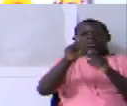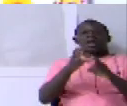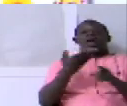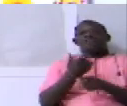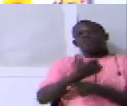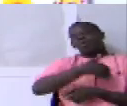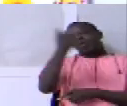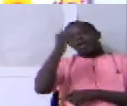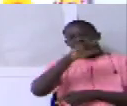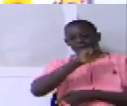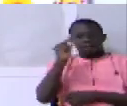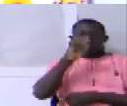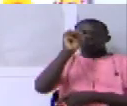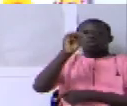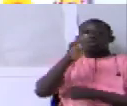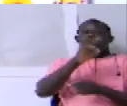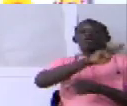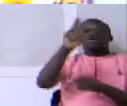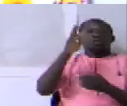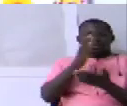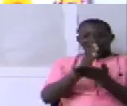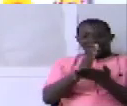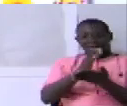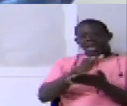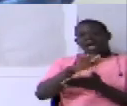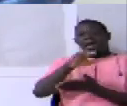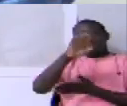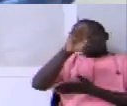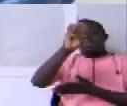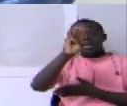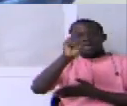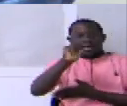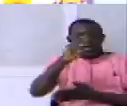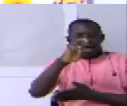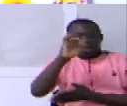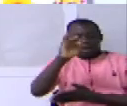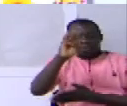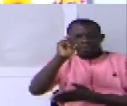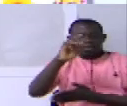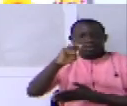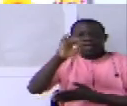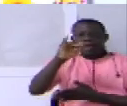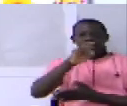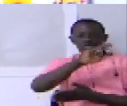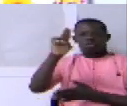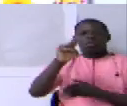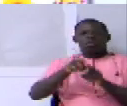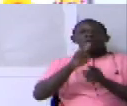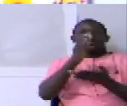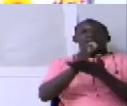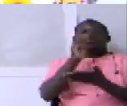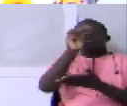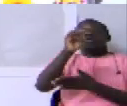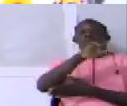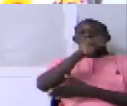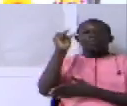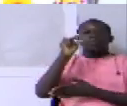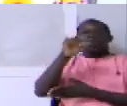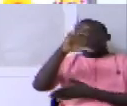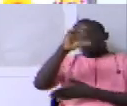beriberi. I don't know, I forget the name. Odema. Yeah. The prisoner is suffering from odema. Escort this person to